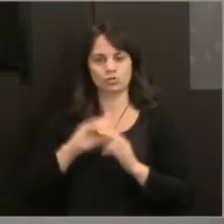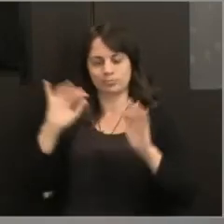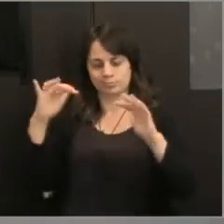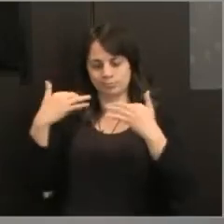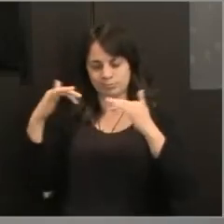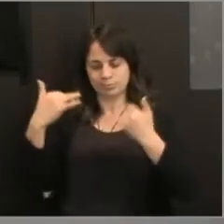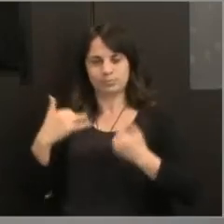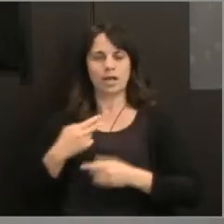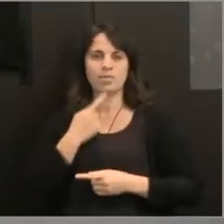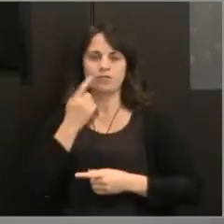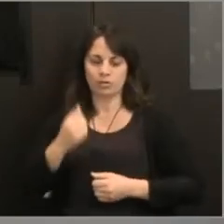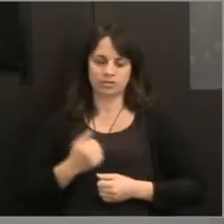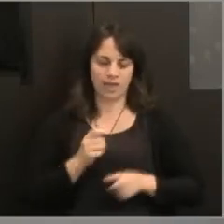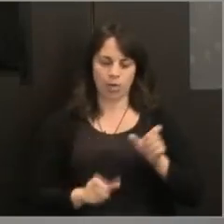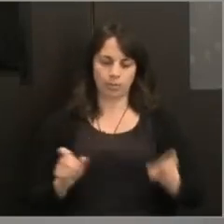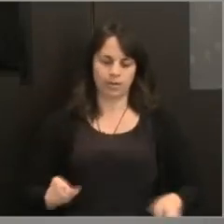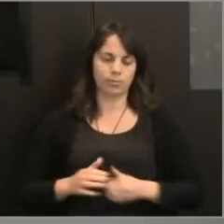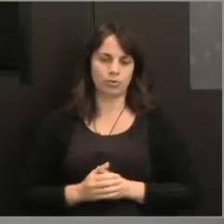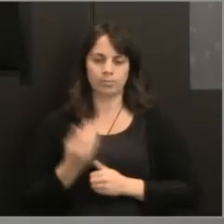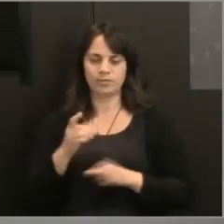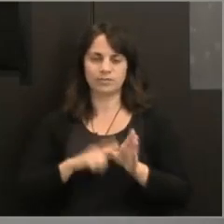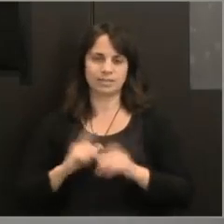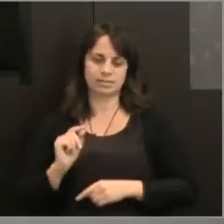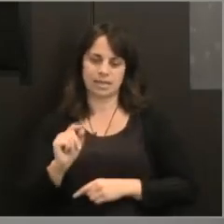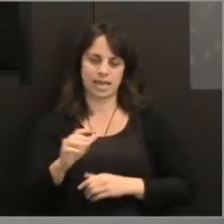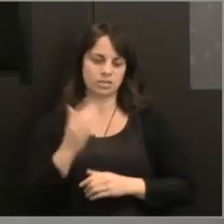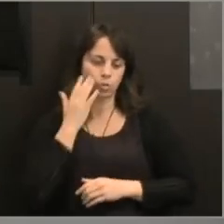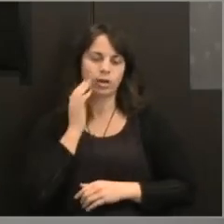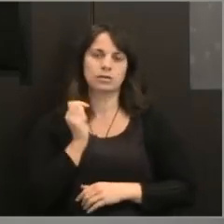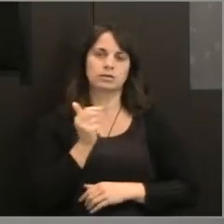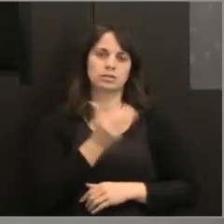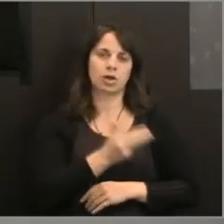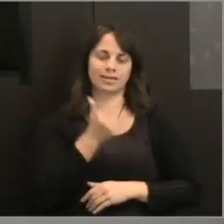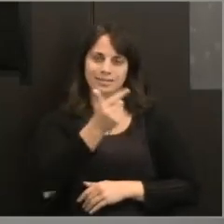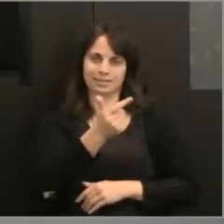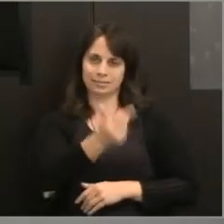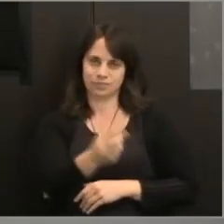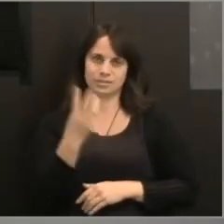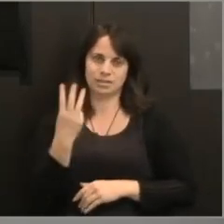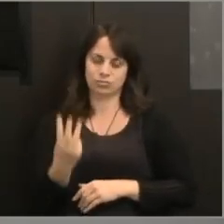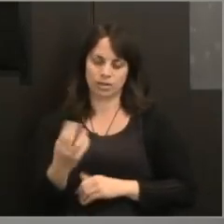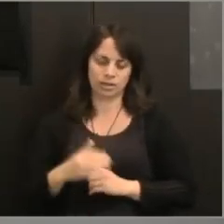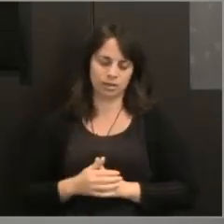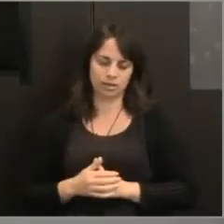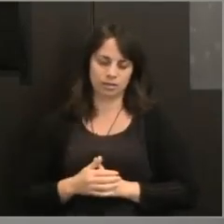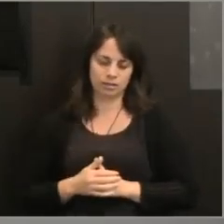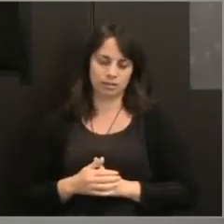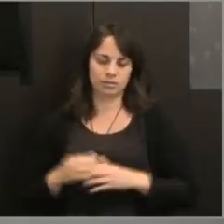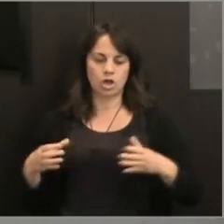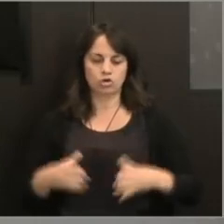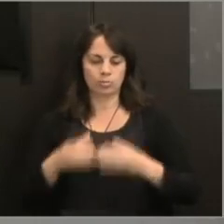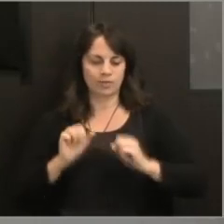people." 50 years later, in 1973, a group of